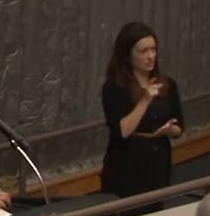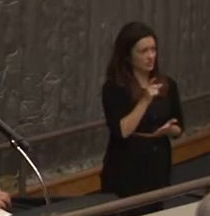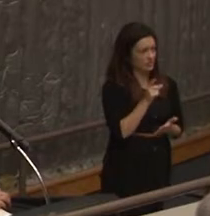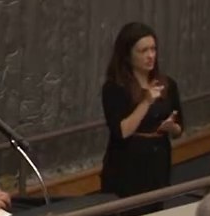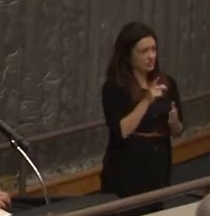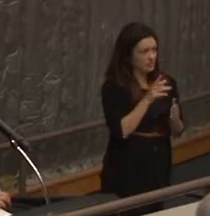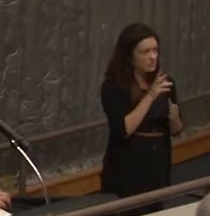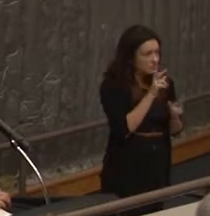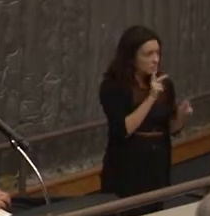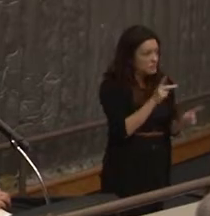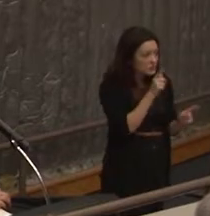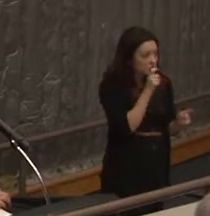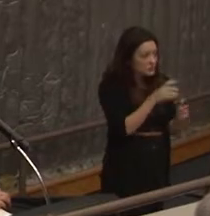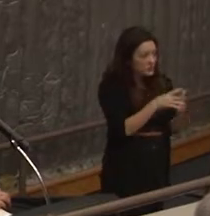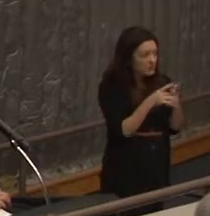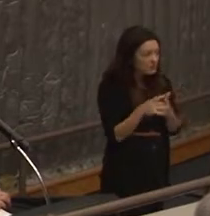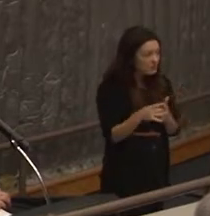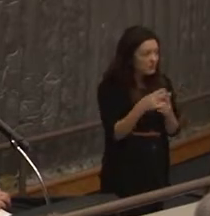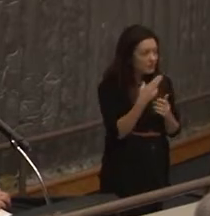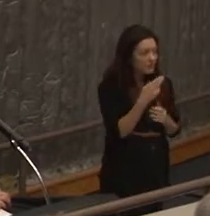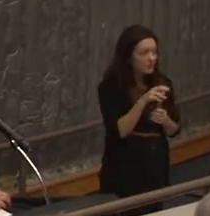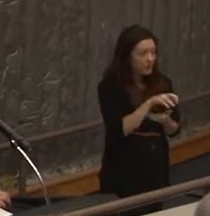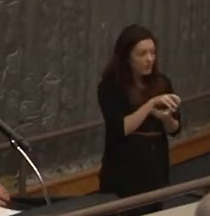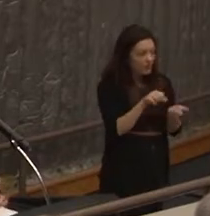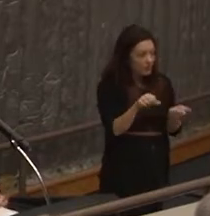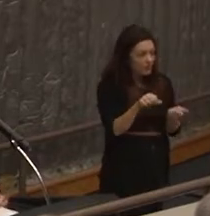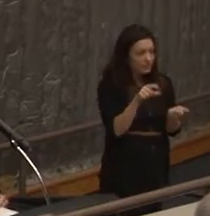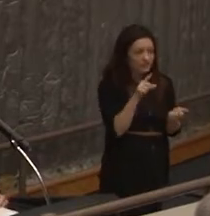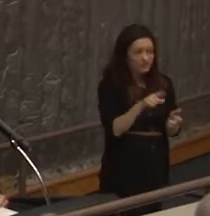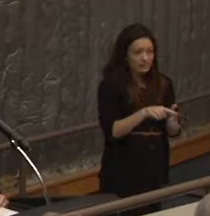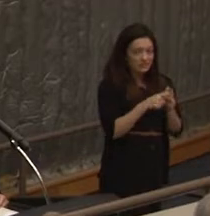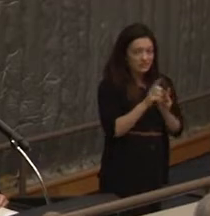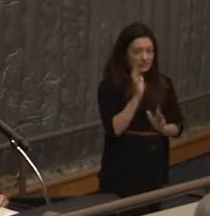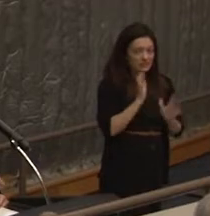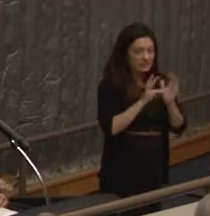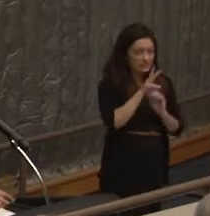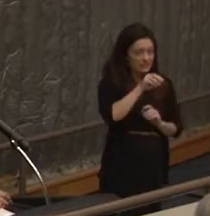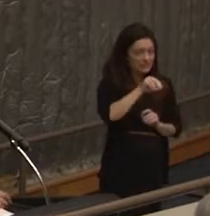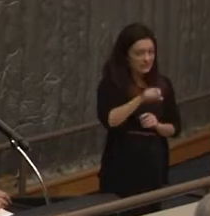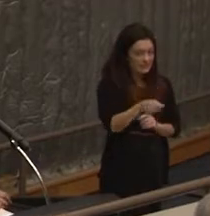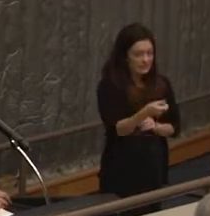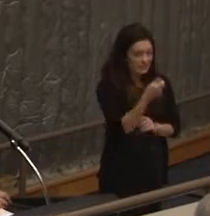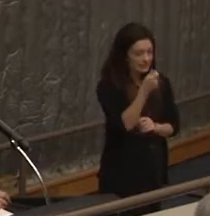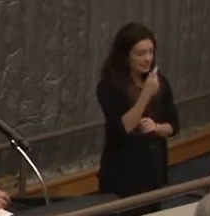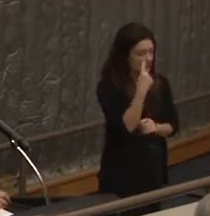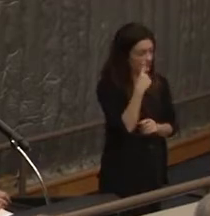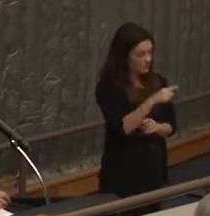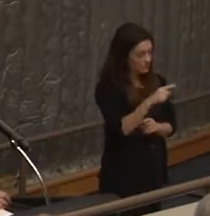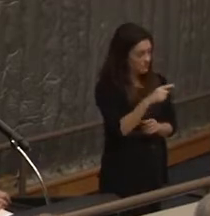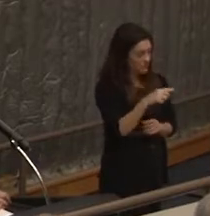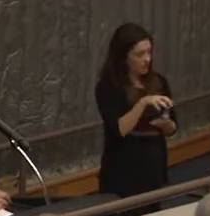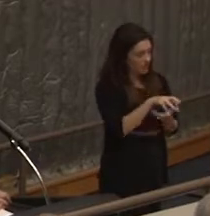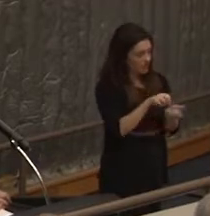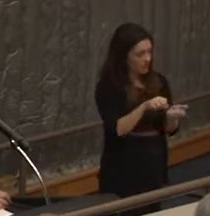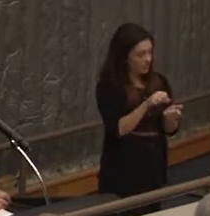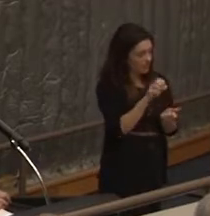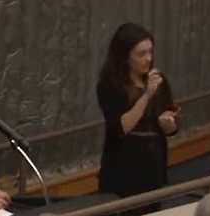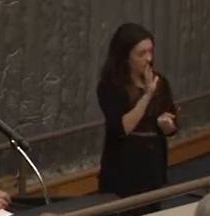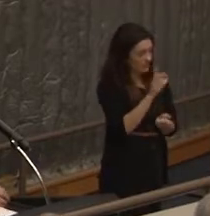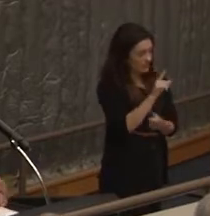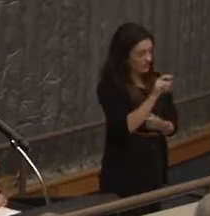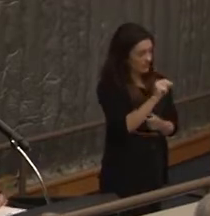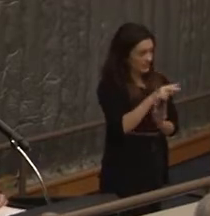He's the person who really started, back in the 60s, the whole field of Holocaust literature. The field